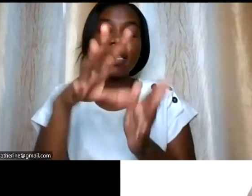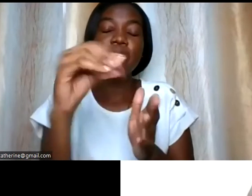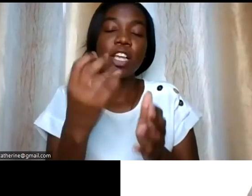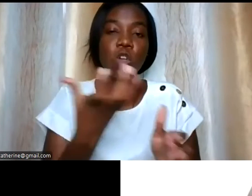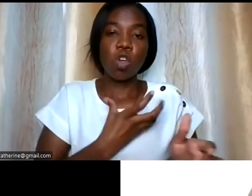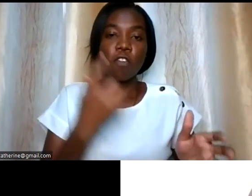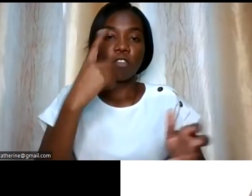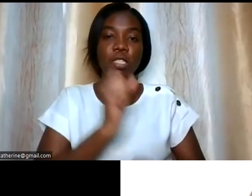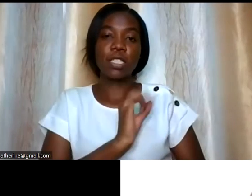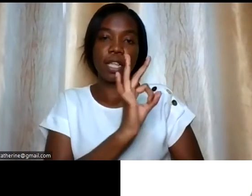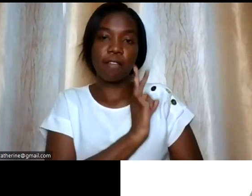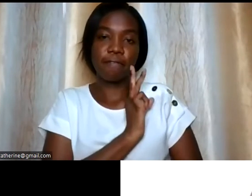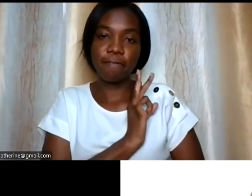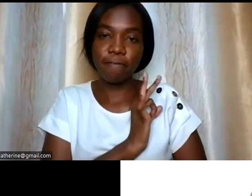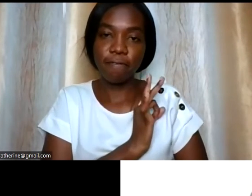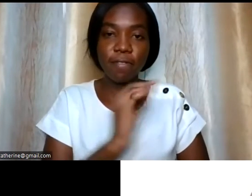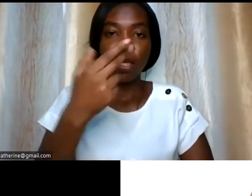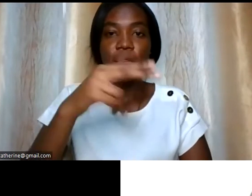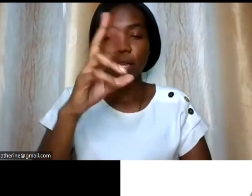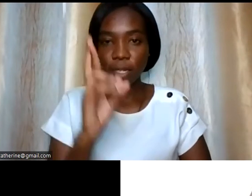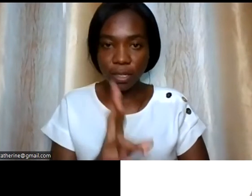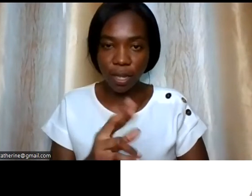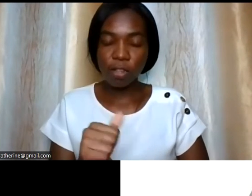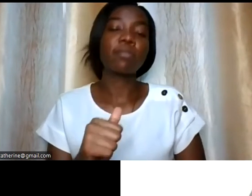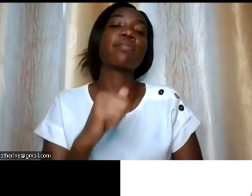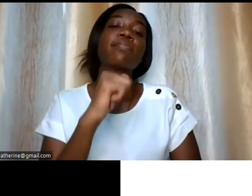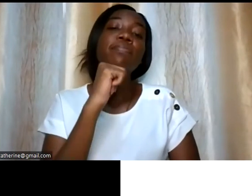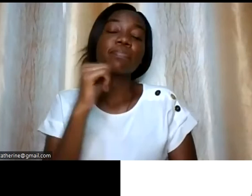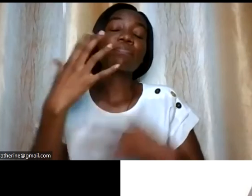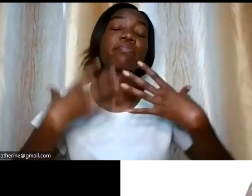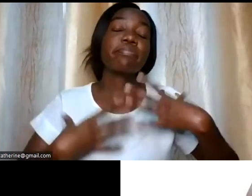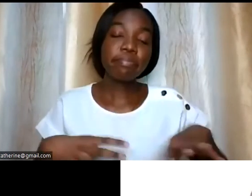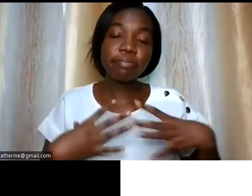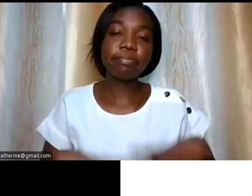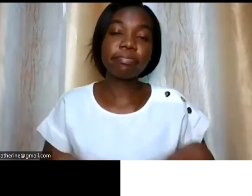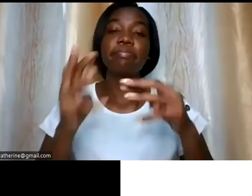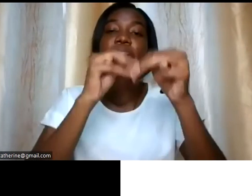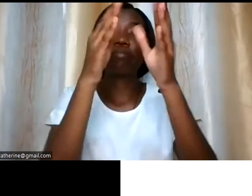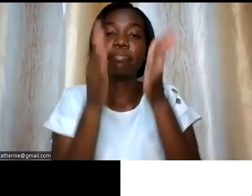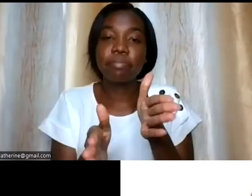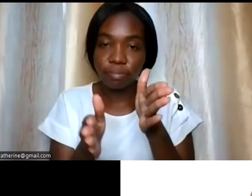staff. HR is actually no longer the people managers.